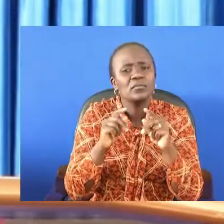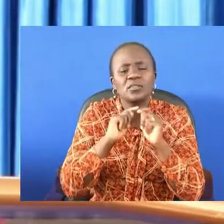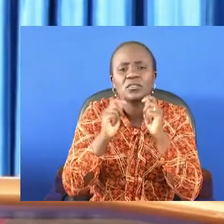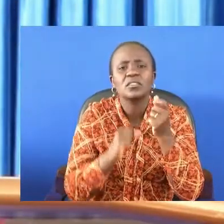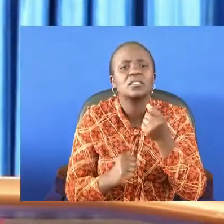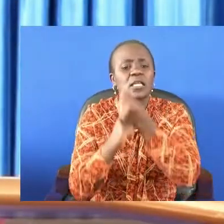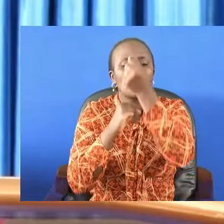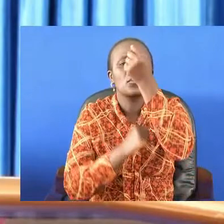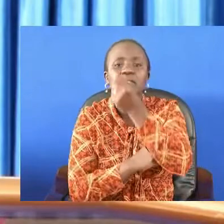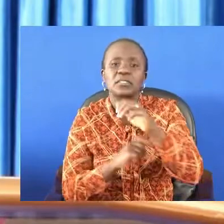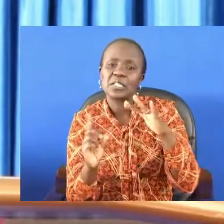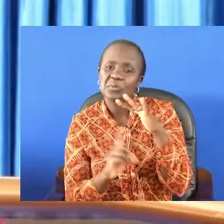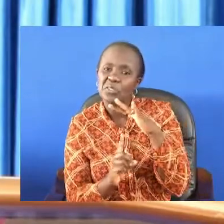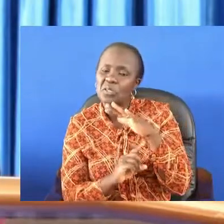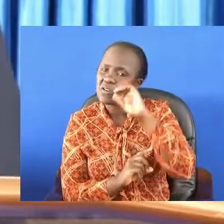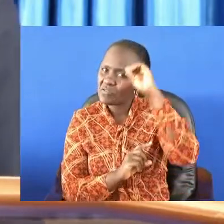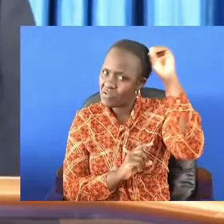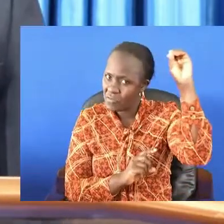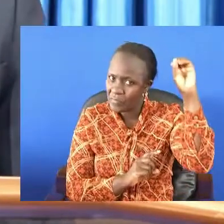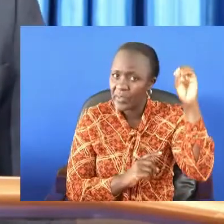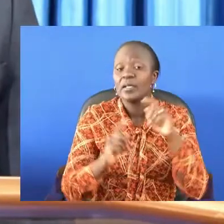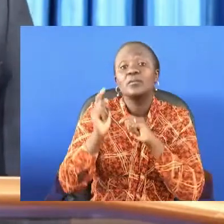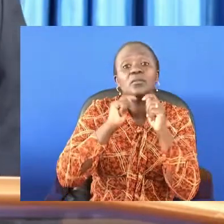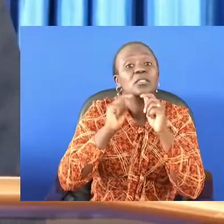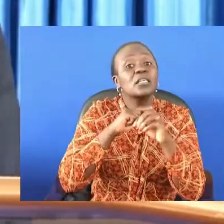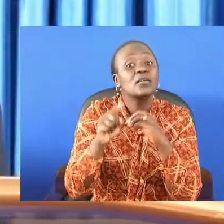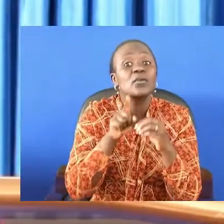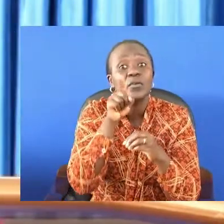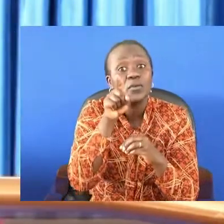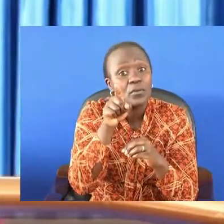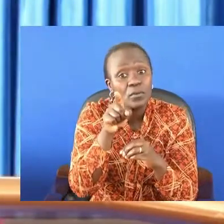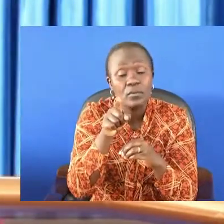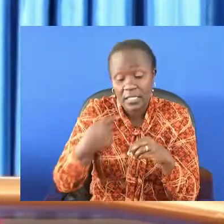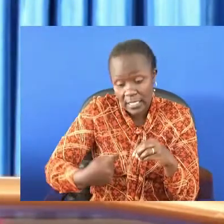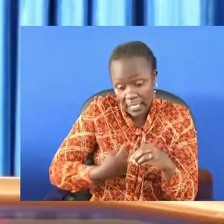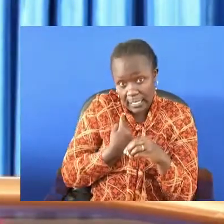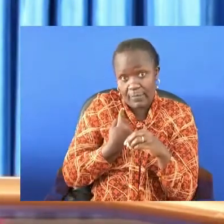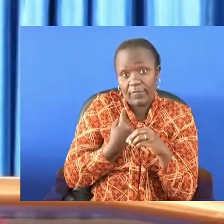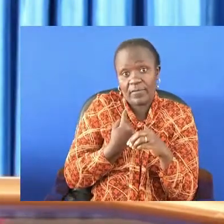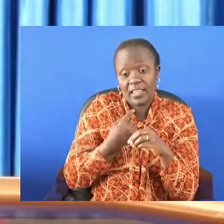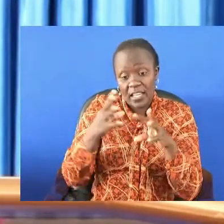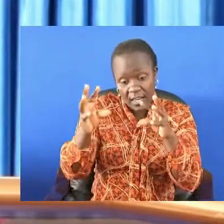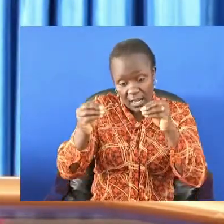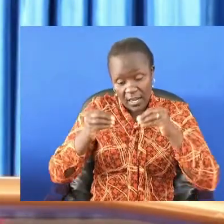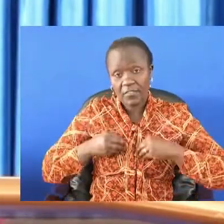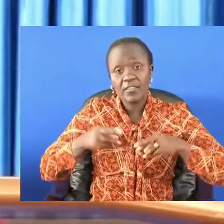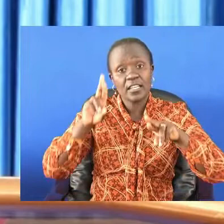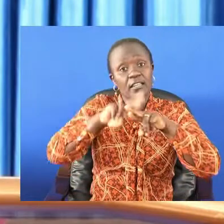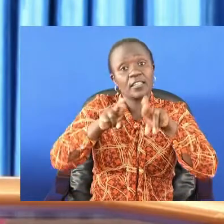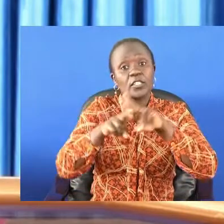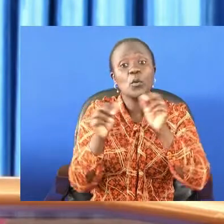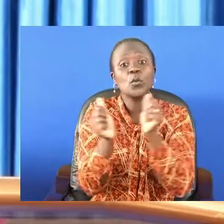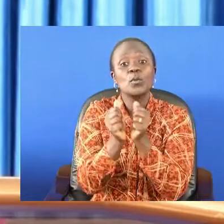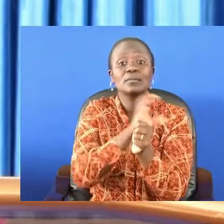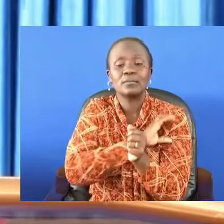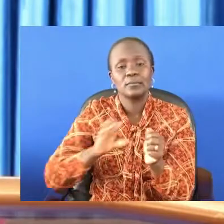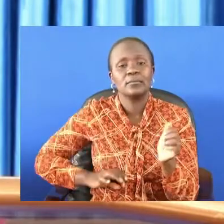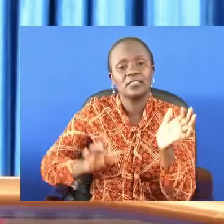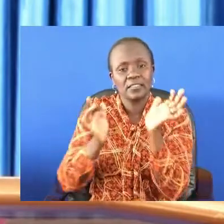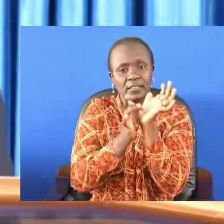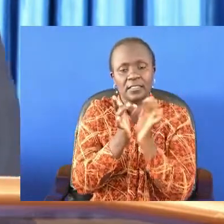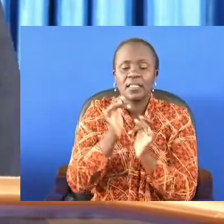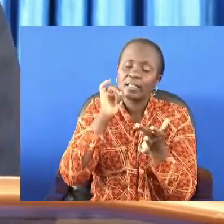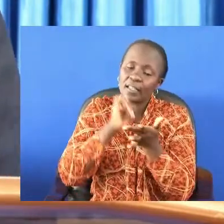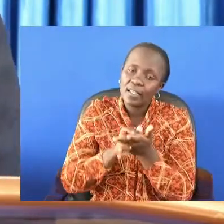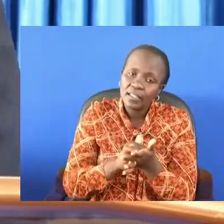about supporting missionaries. No, no, no. I'm talking about you as an individual having a relationship with Jesus Christ.